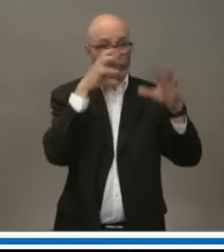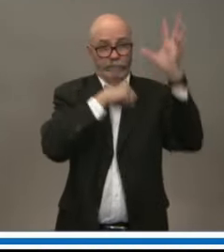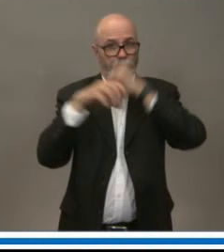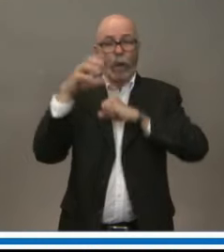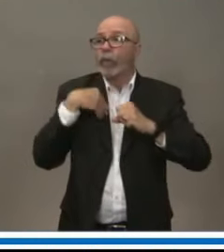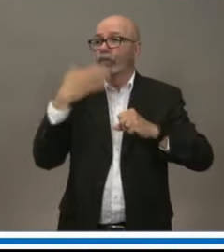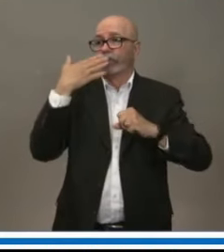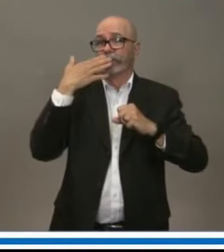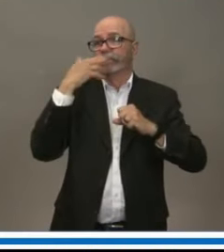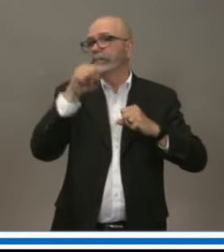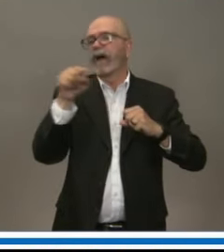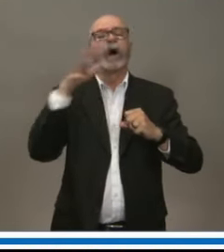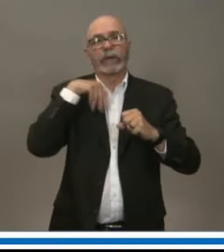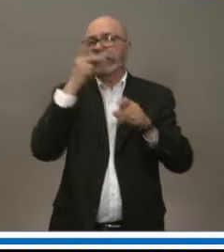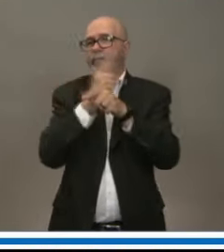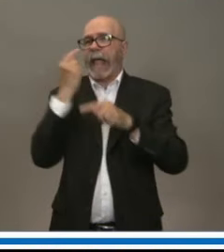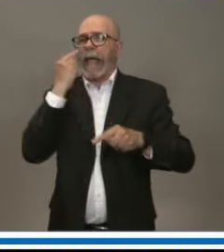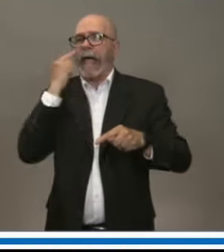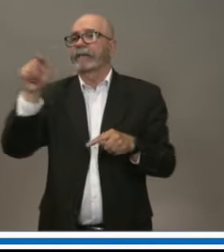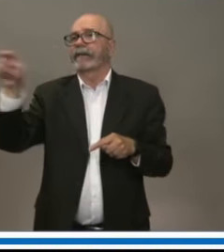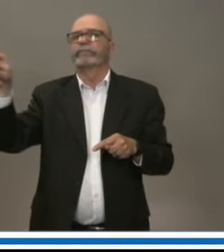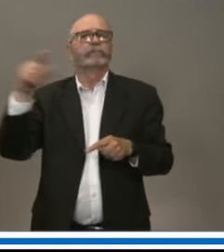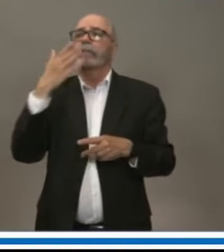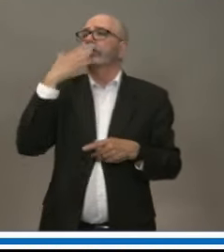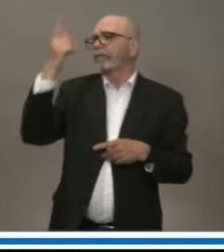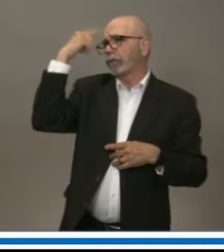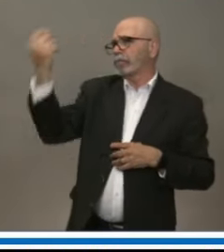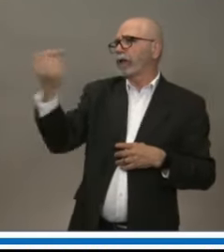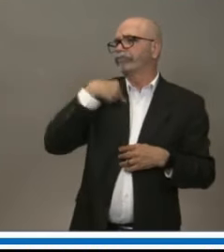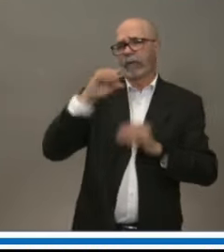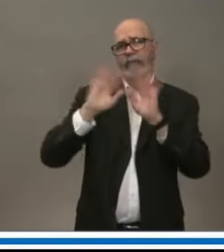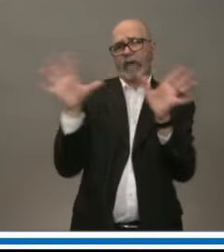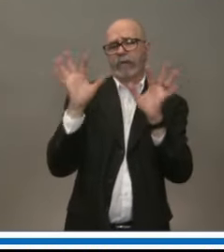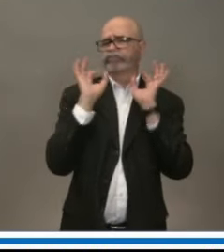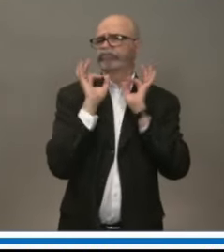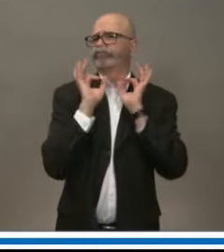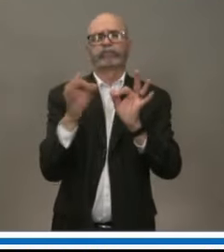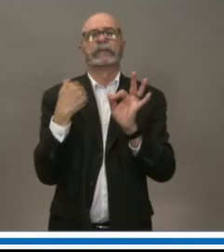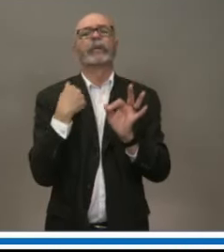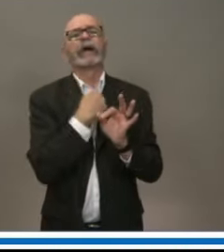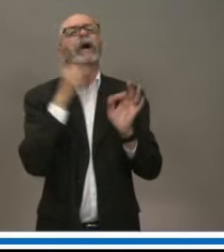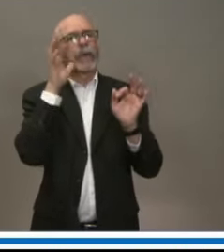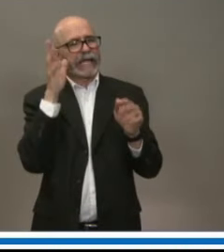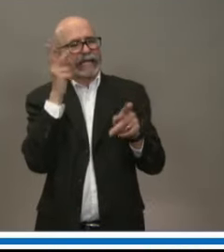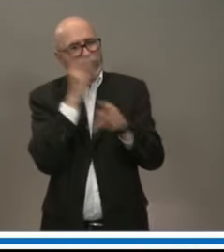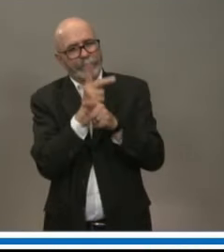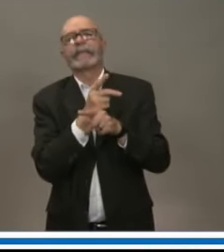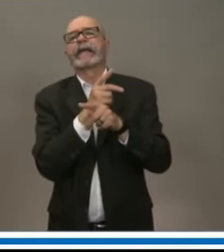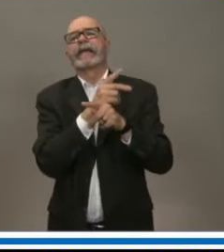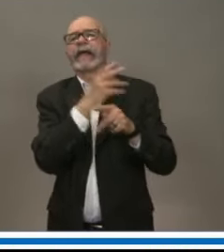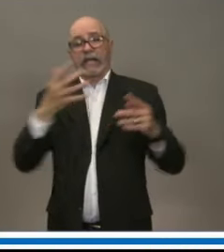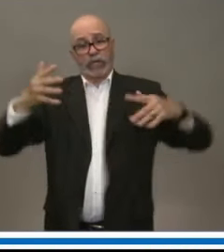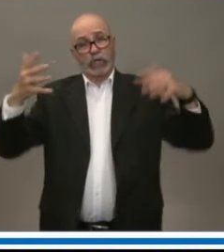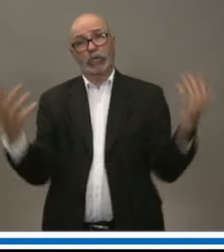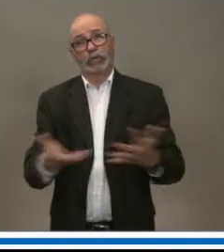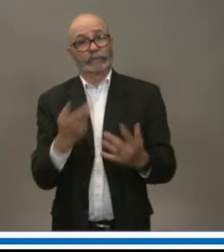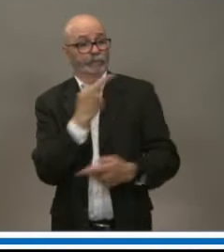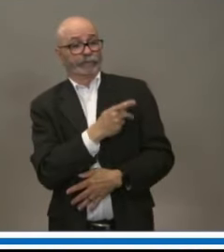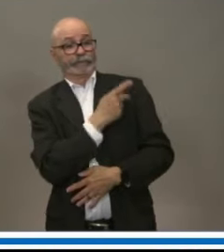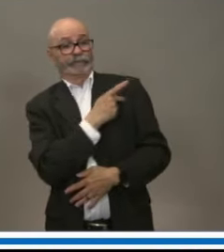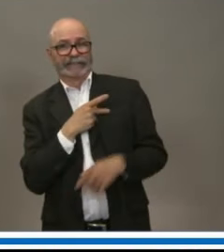appreciate the question because it gives us an opportunity as a province, and particularly here in Atlantic Canada. We are